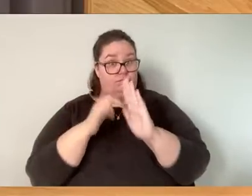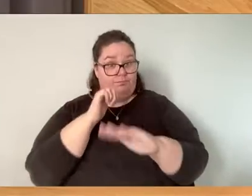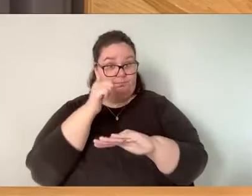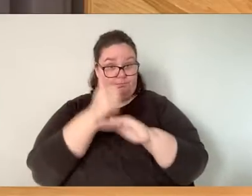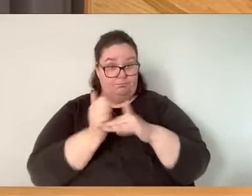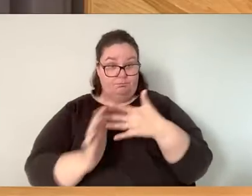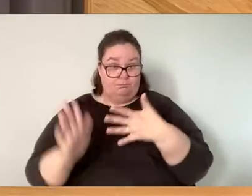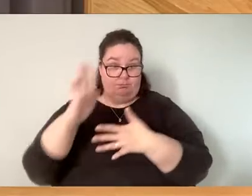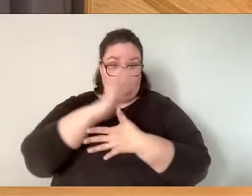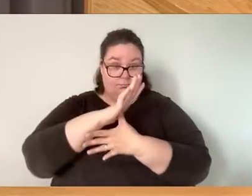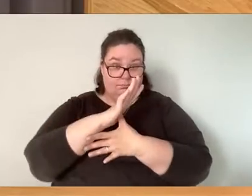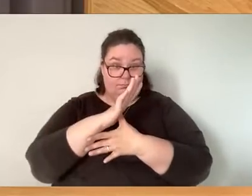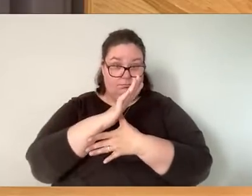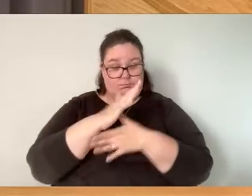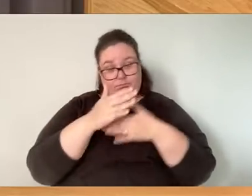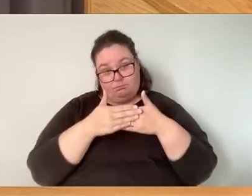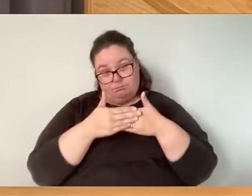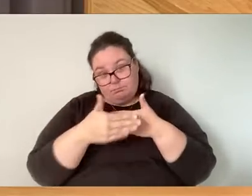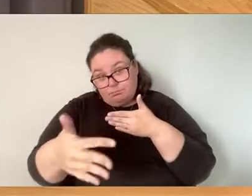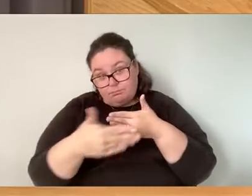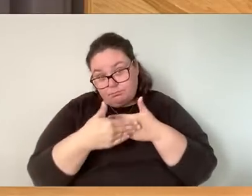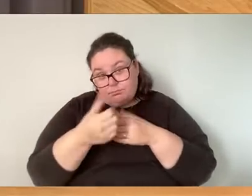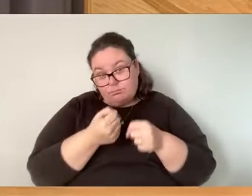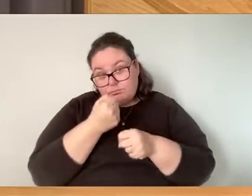in the next few years on built environment